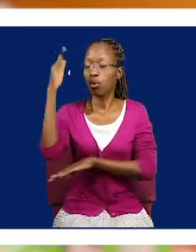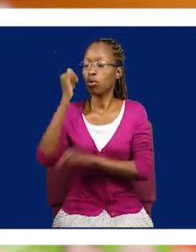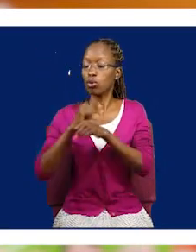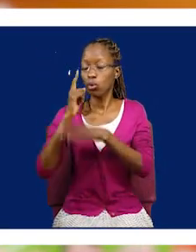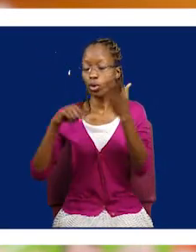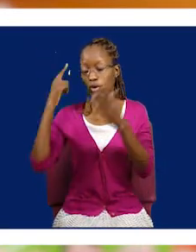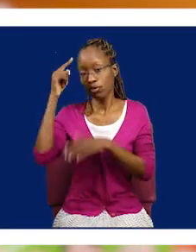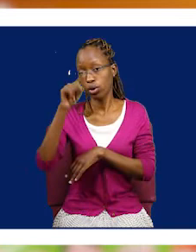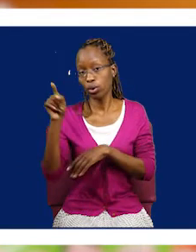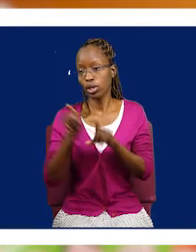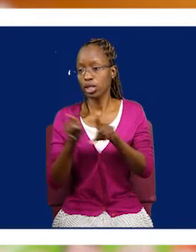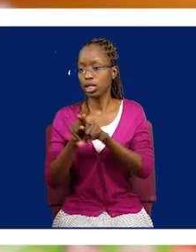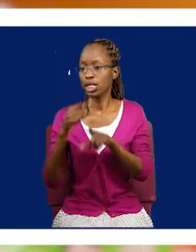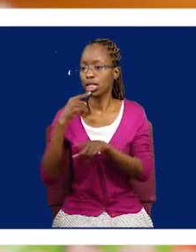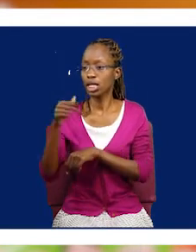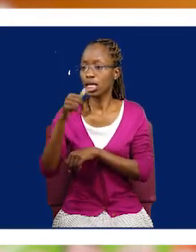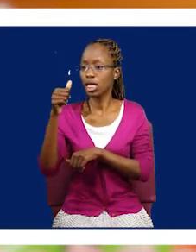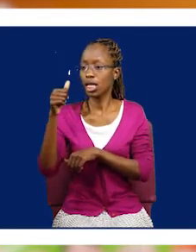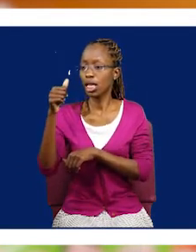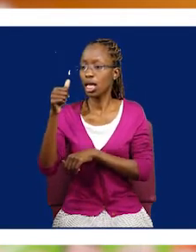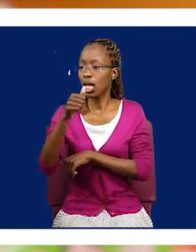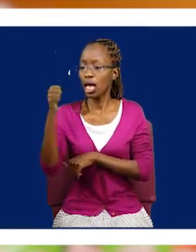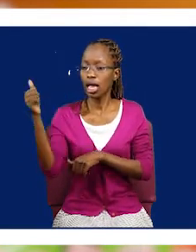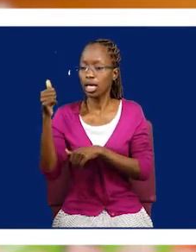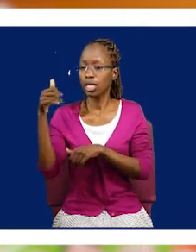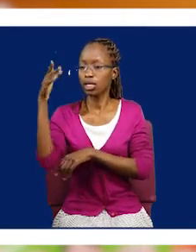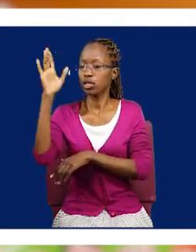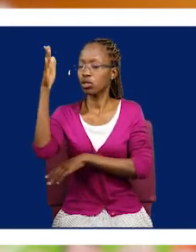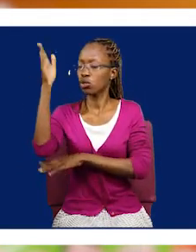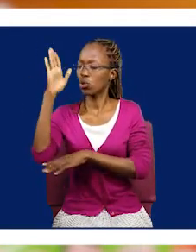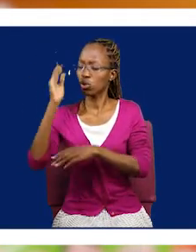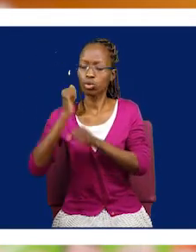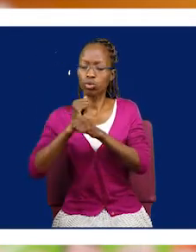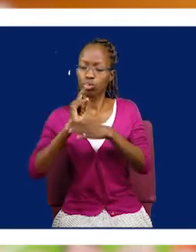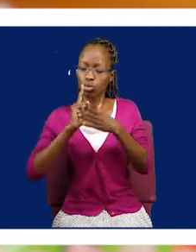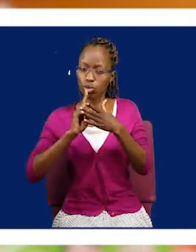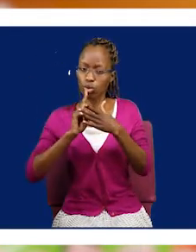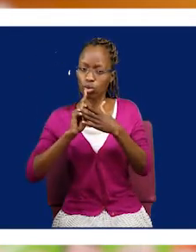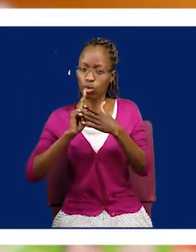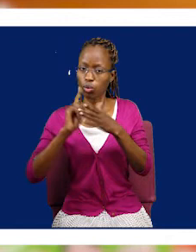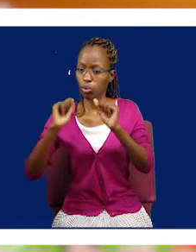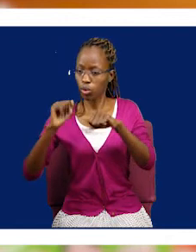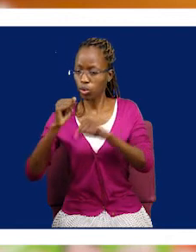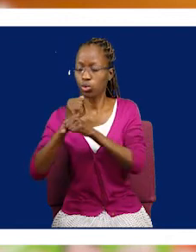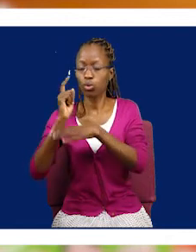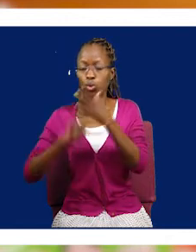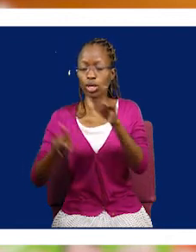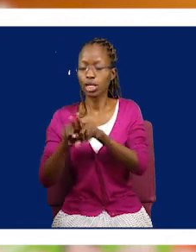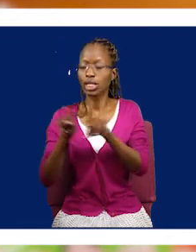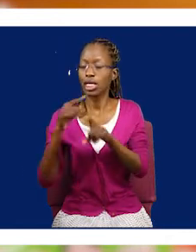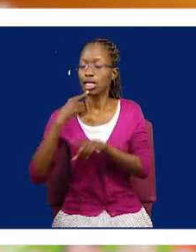you. Tell them what he can do. Tell them that he loves them. Tell them that